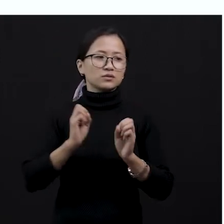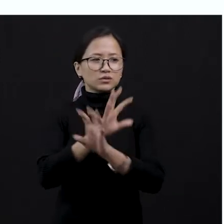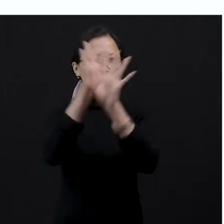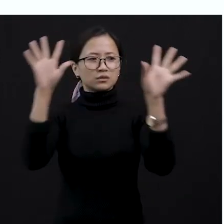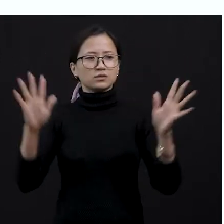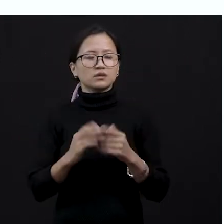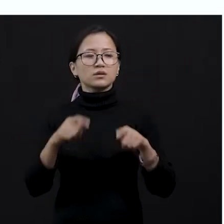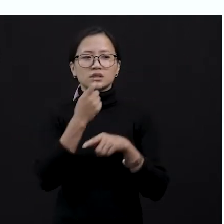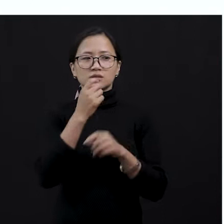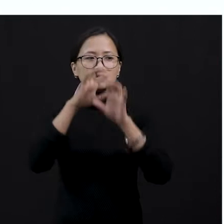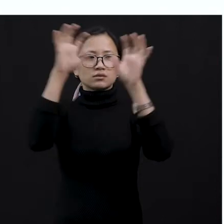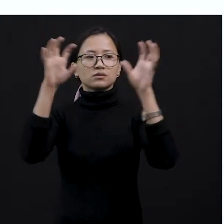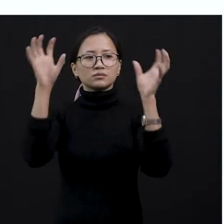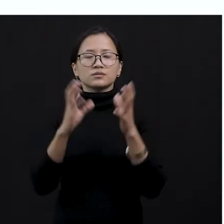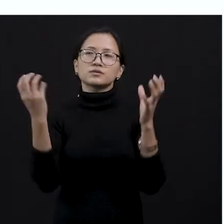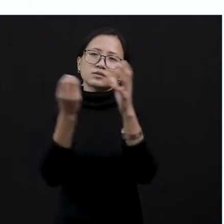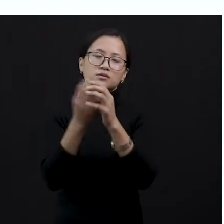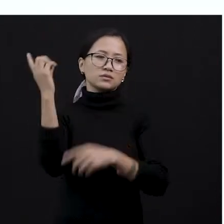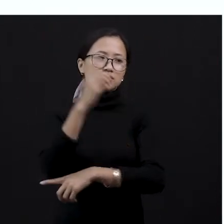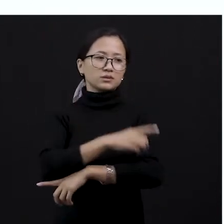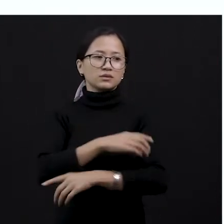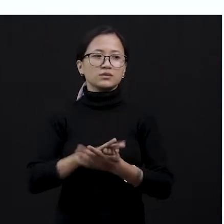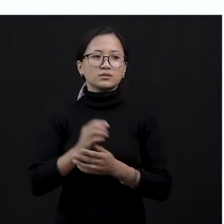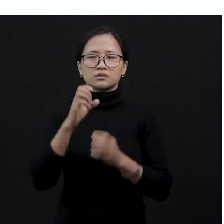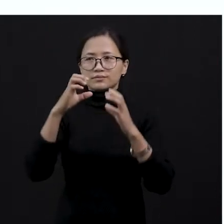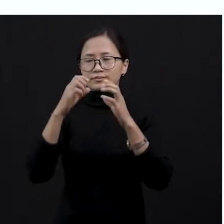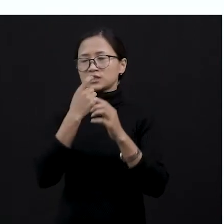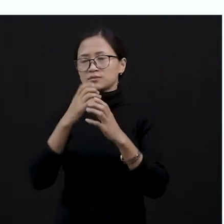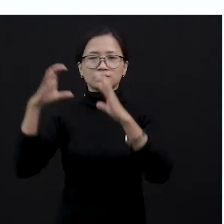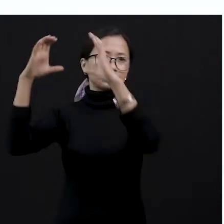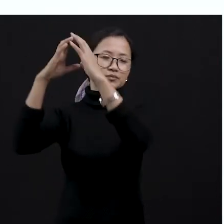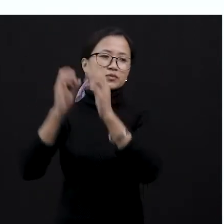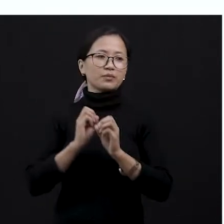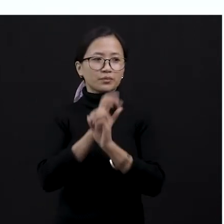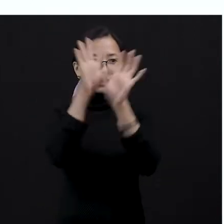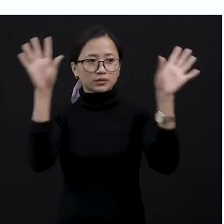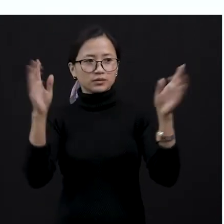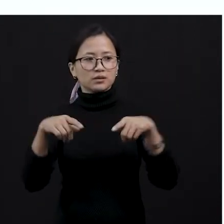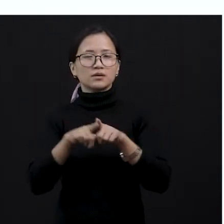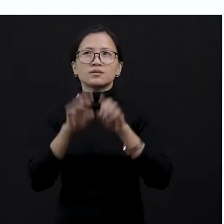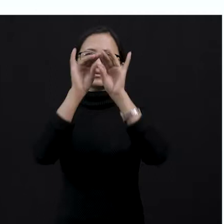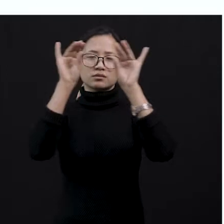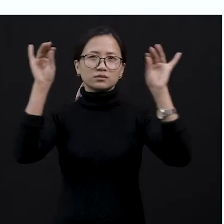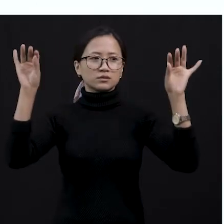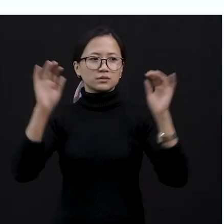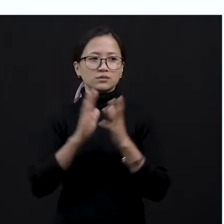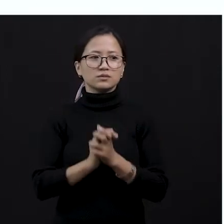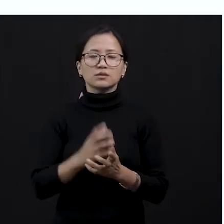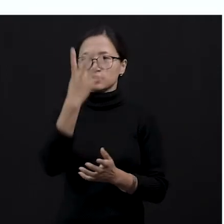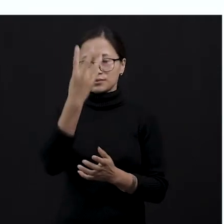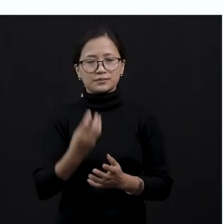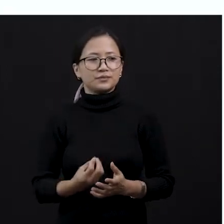shines and clouds gather at day. Moon brightens and stars sparkle